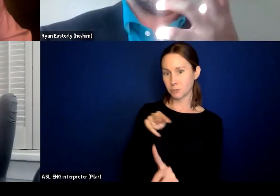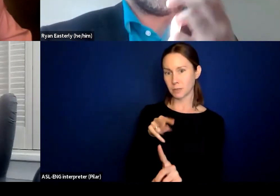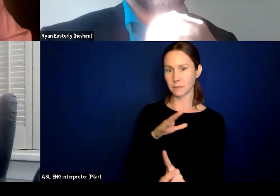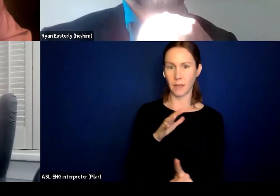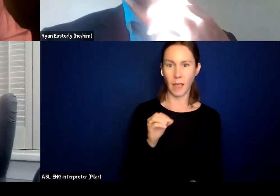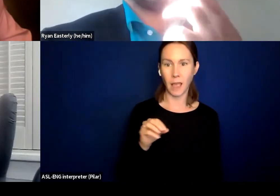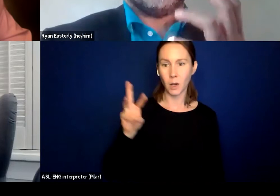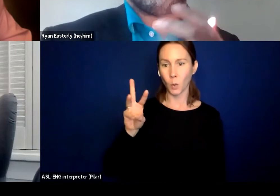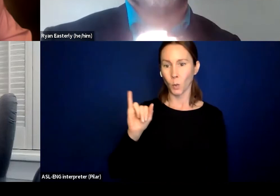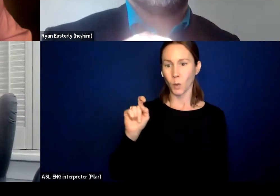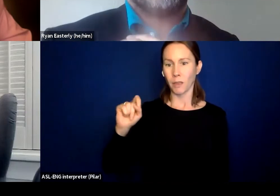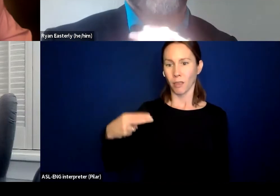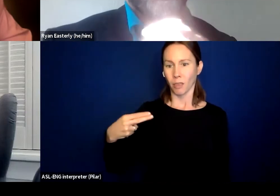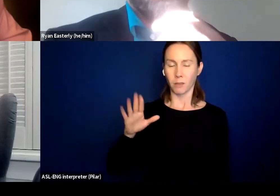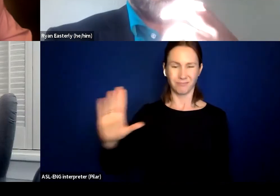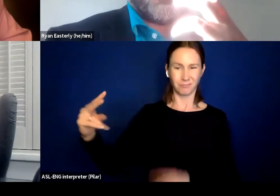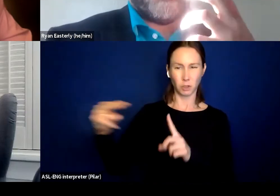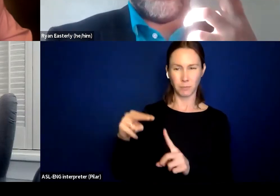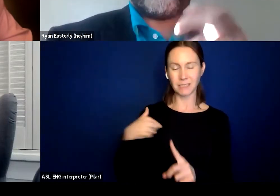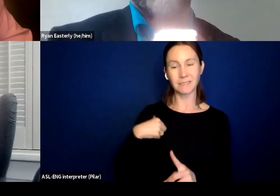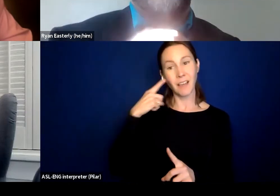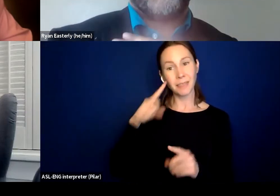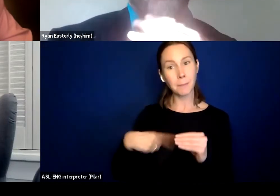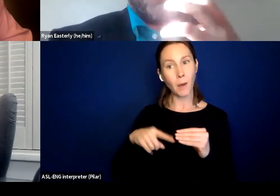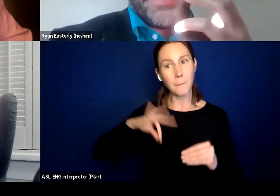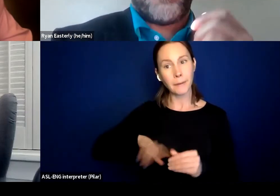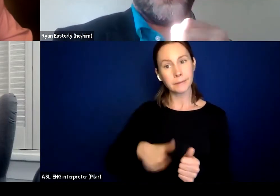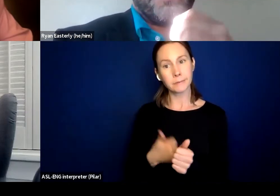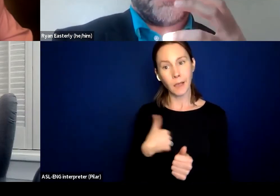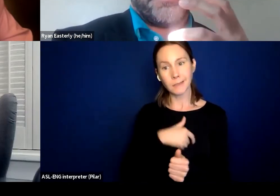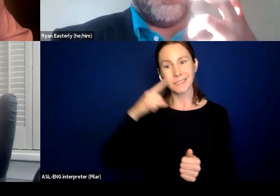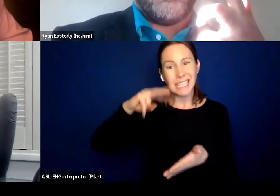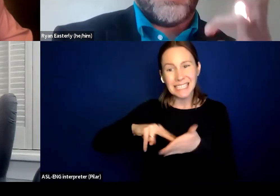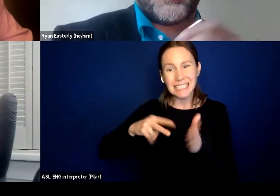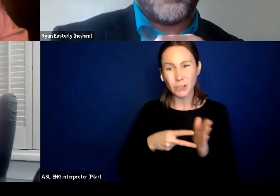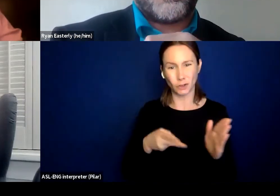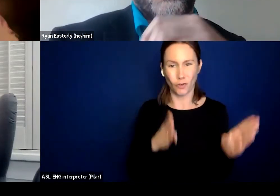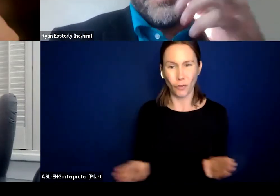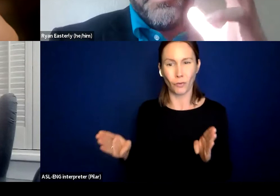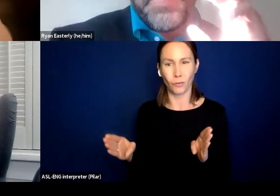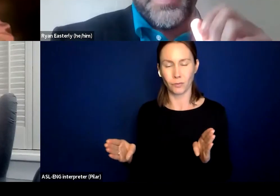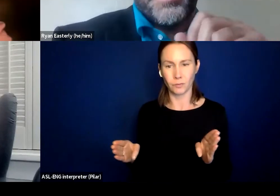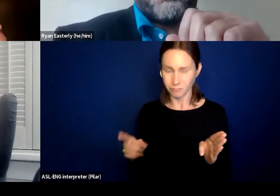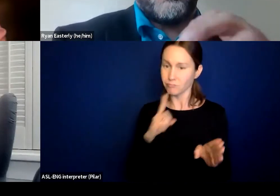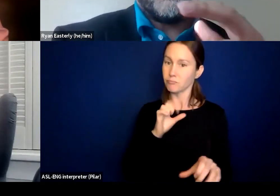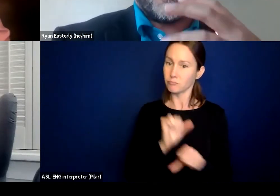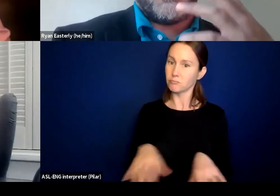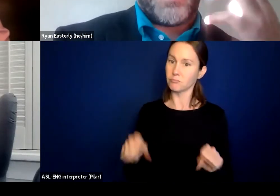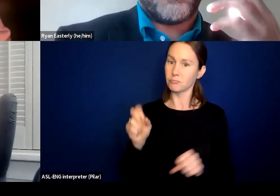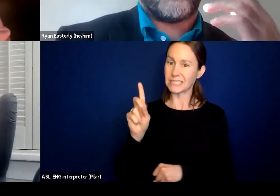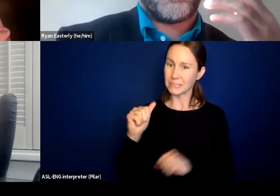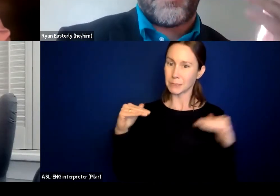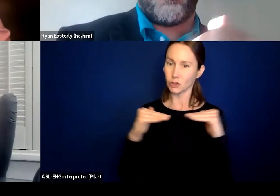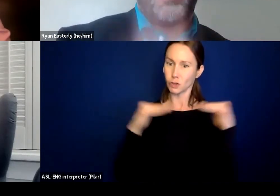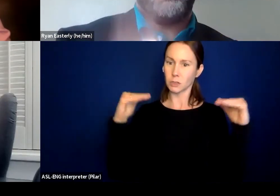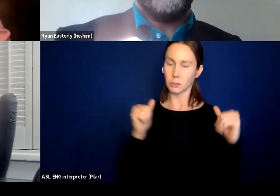perspective, when I think about the benefits to us being intentional and having a disability justice approach and